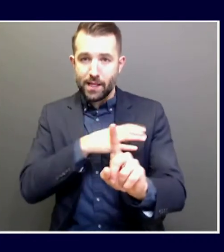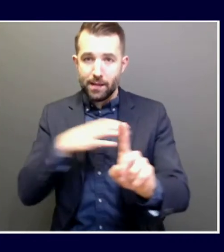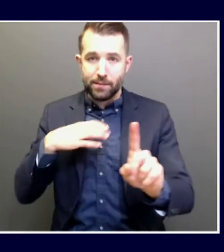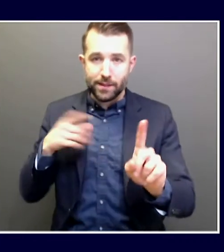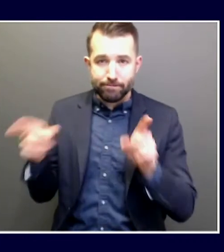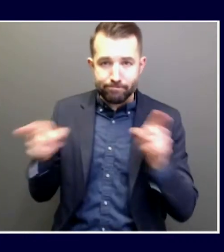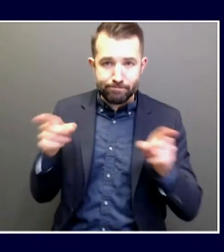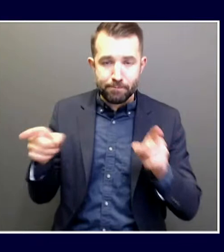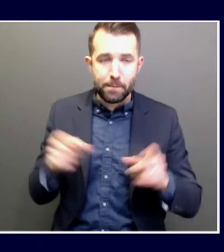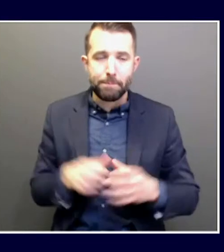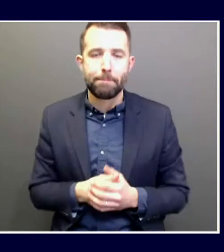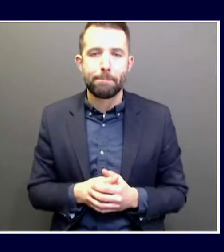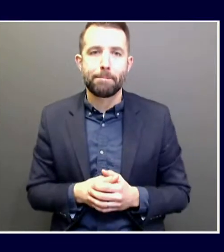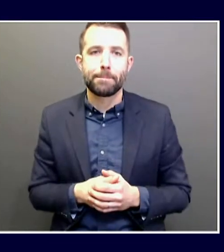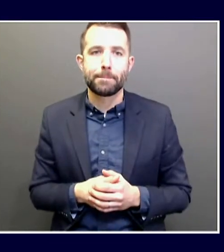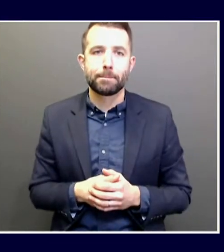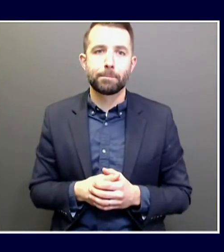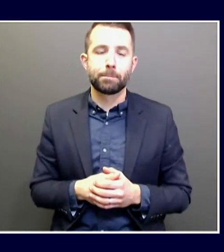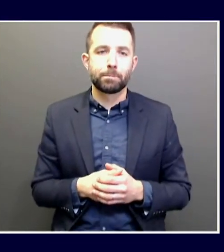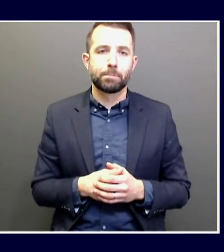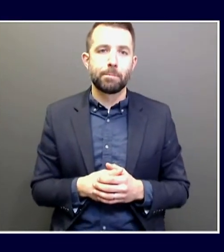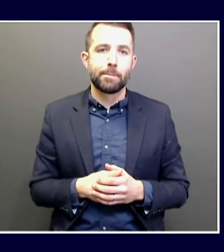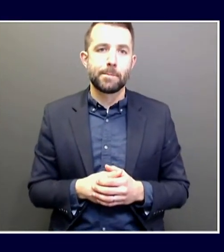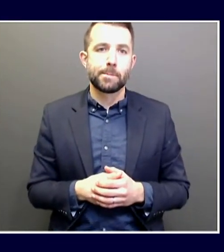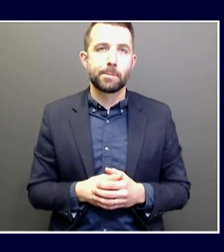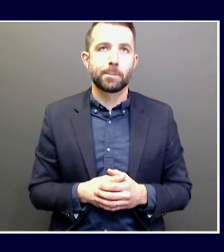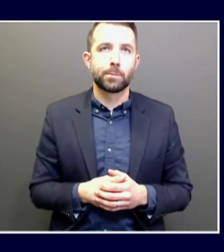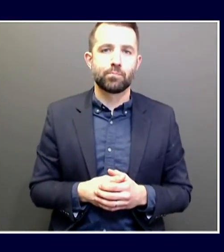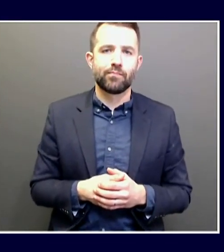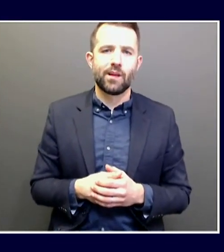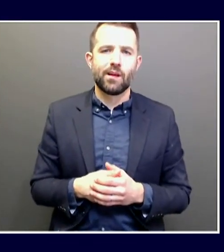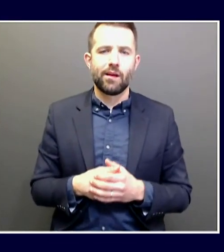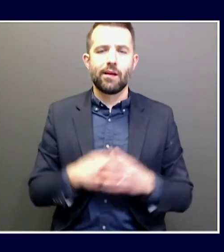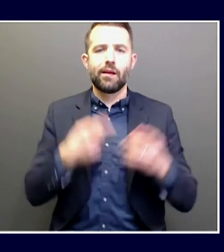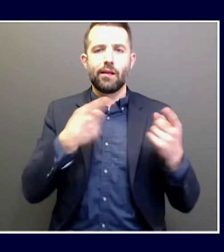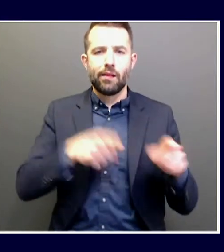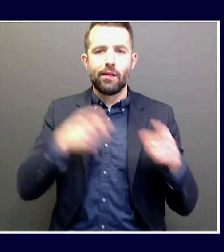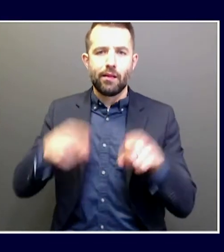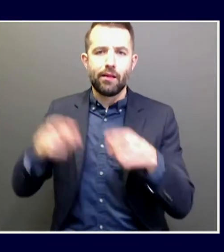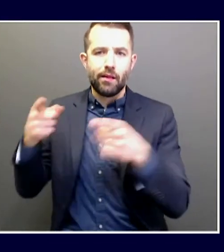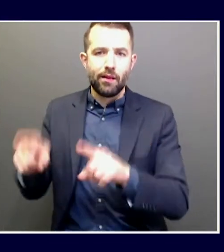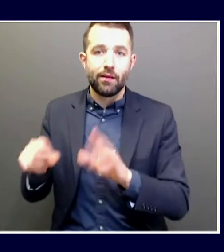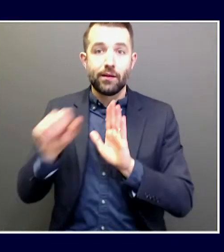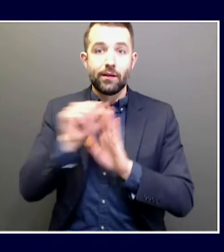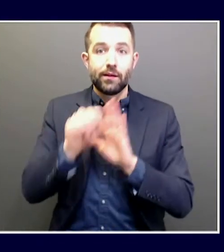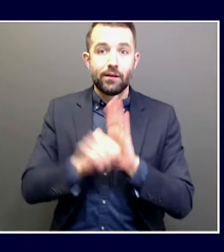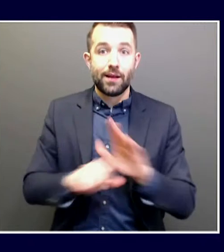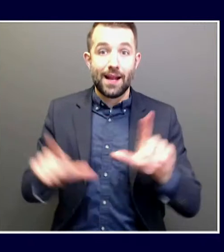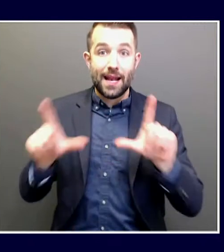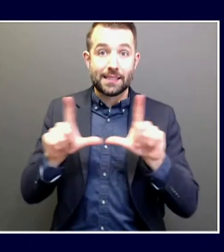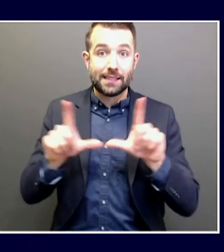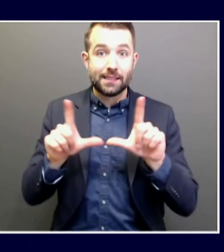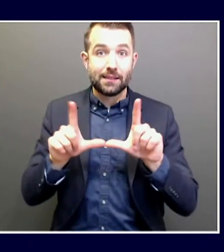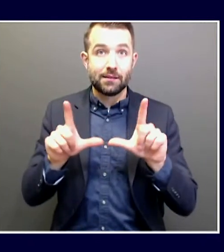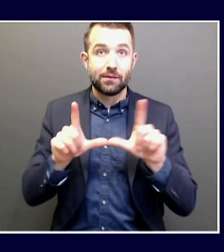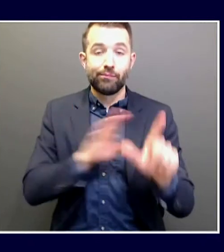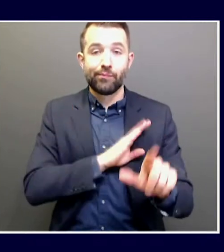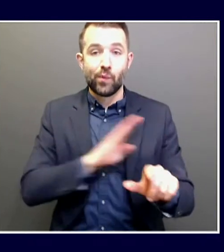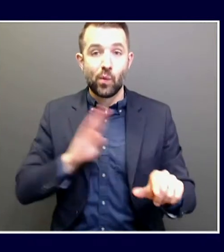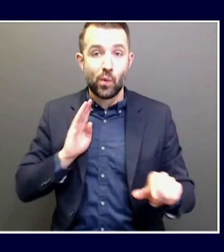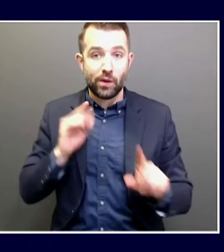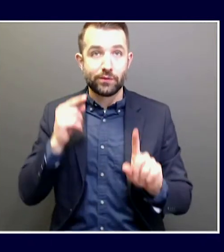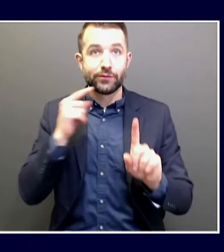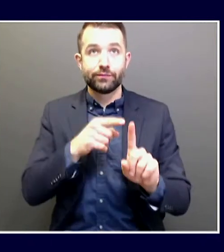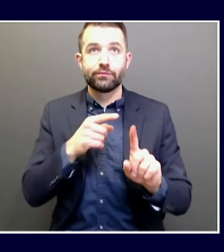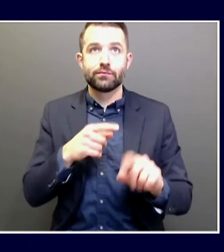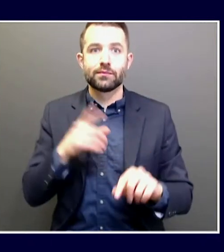the states, there have been a couple instances now where the state medical licensing boards have sanctioned physicians for, or at least